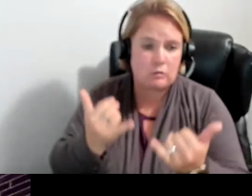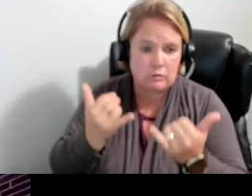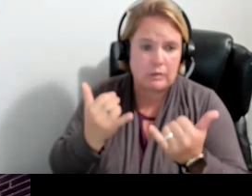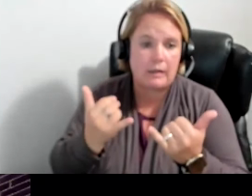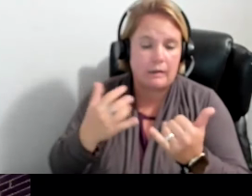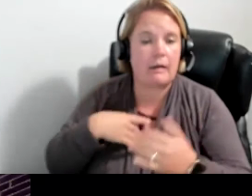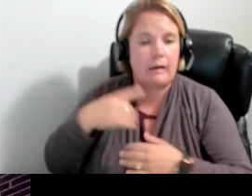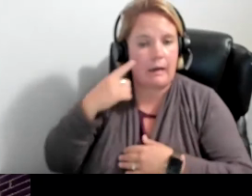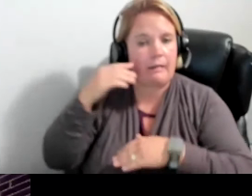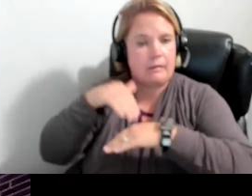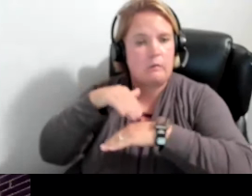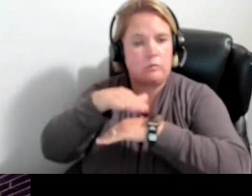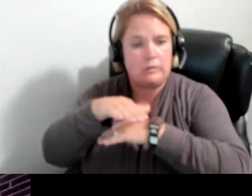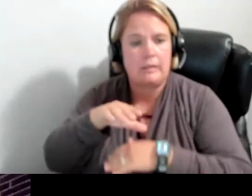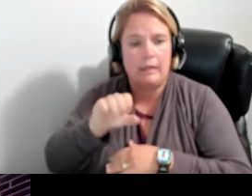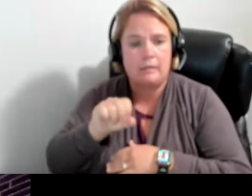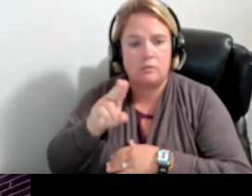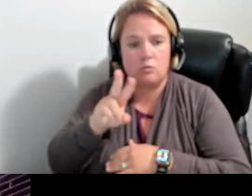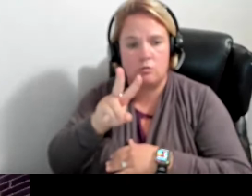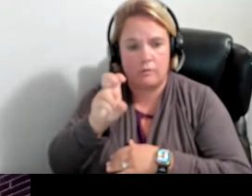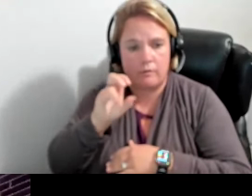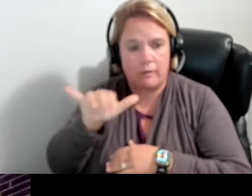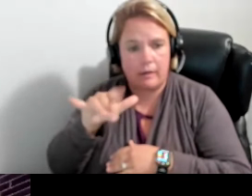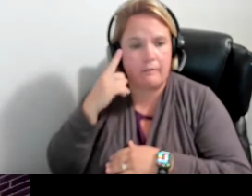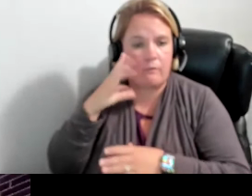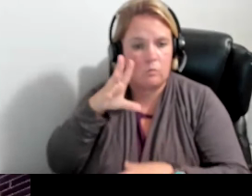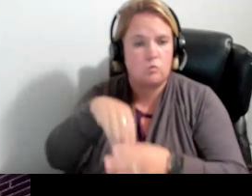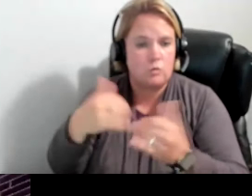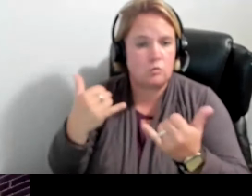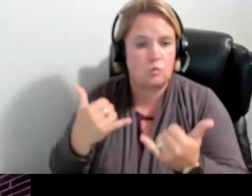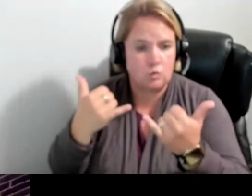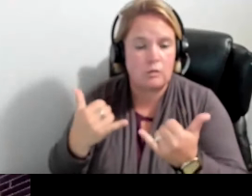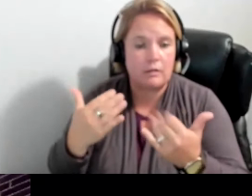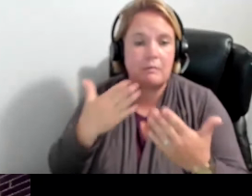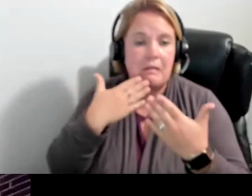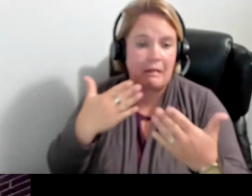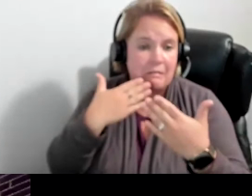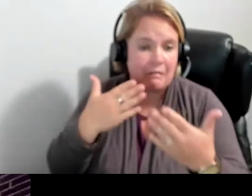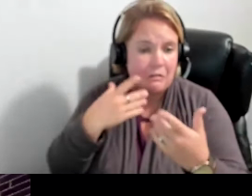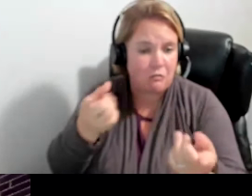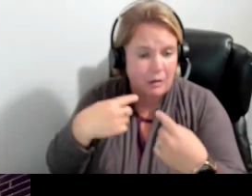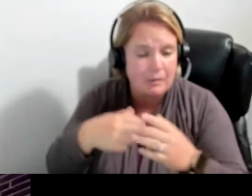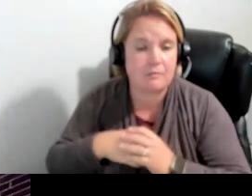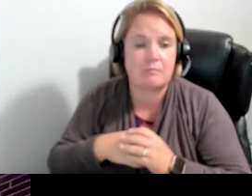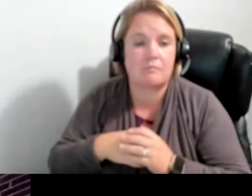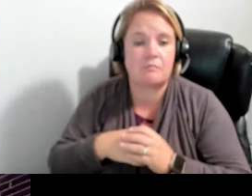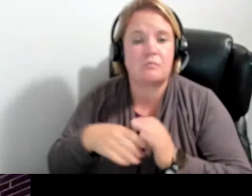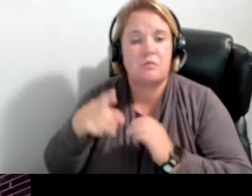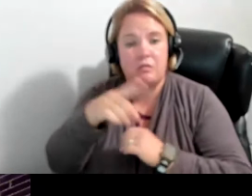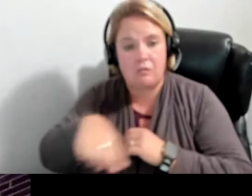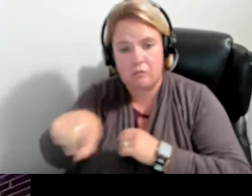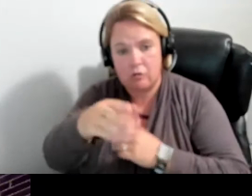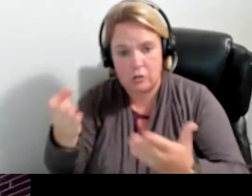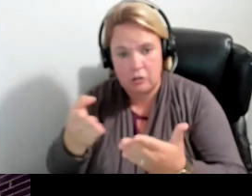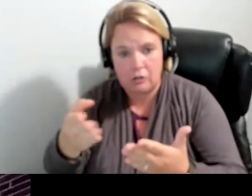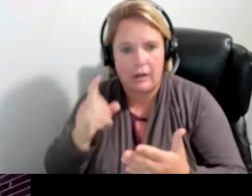they will be sending out surveys to you for your participation today. So thank you again. And for you here, I need to figure out where